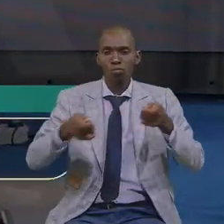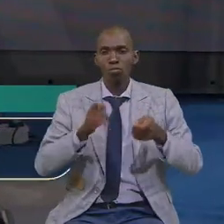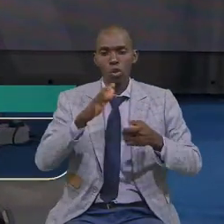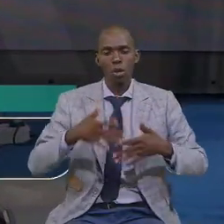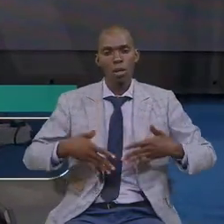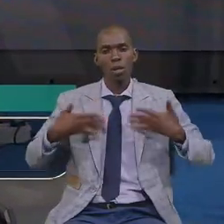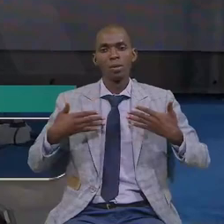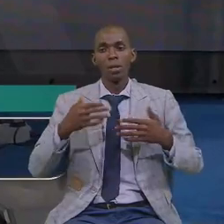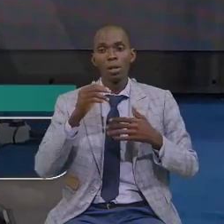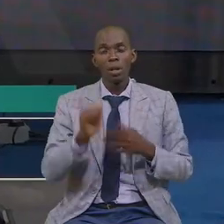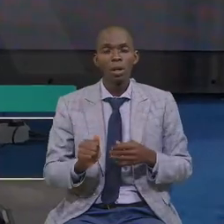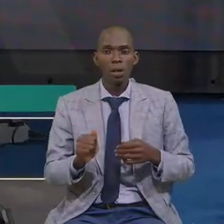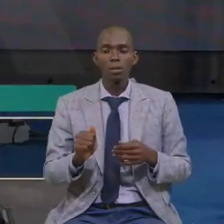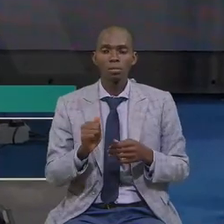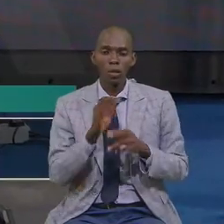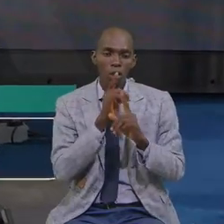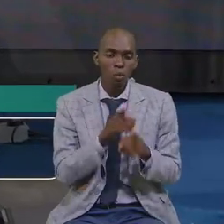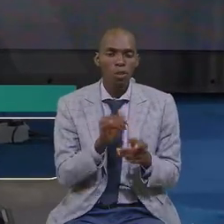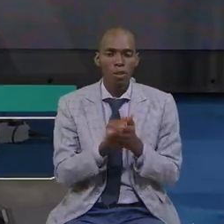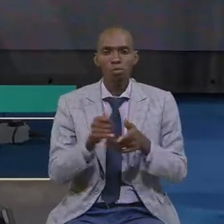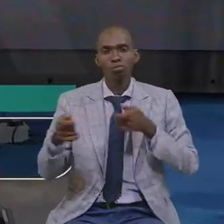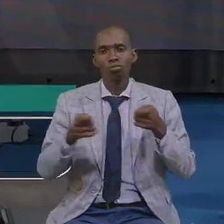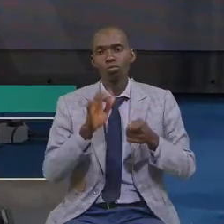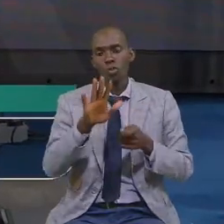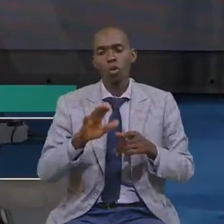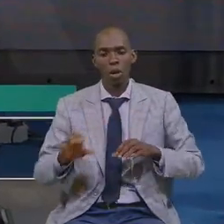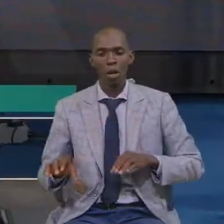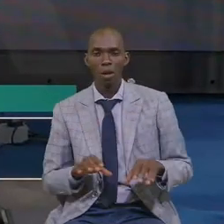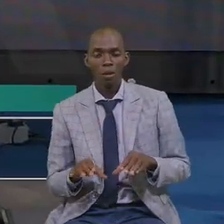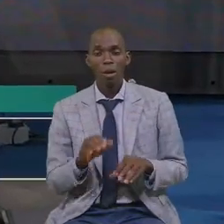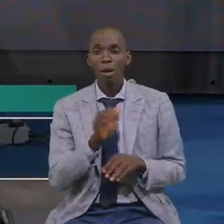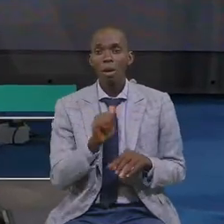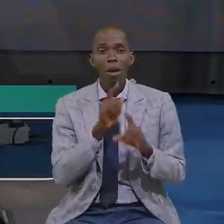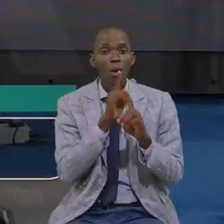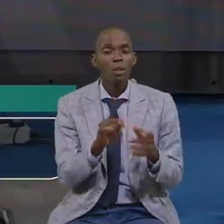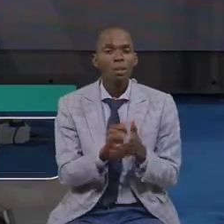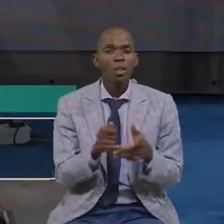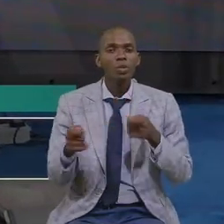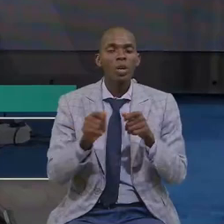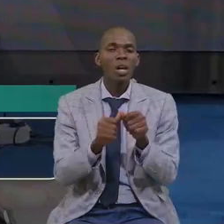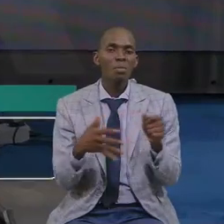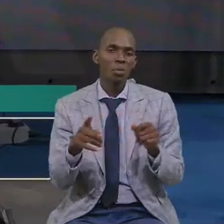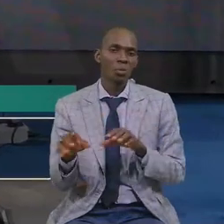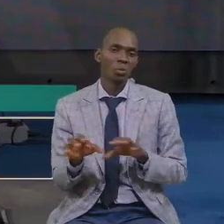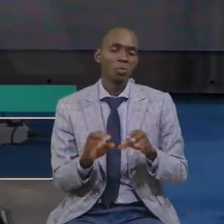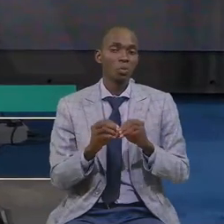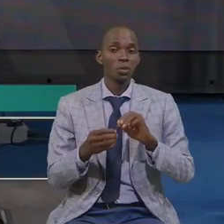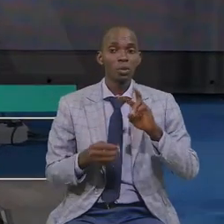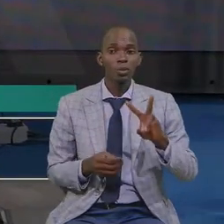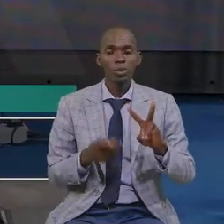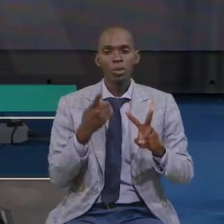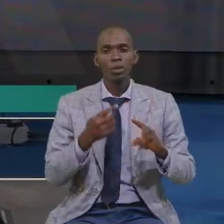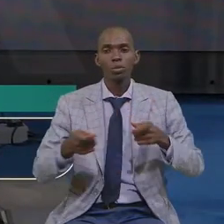that rules your action, a response that rules everything you do. Number two is the